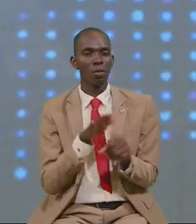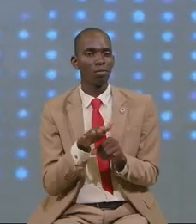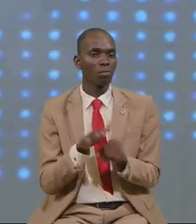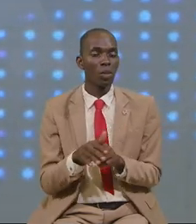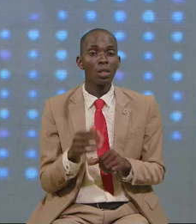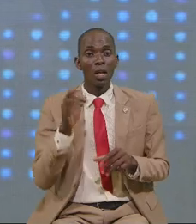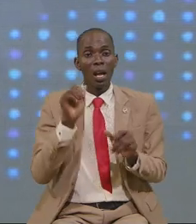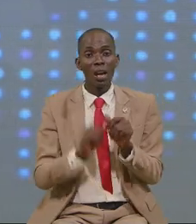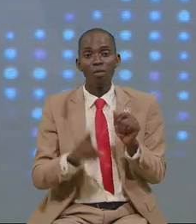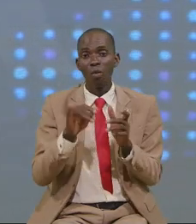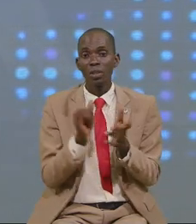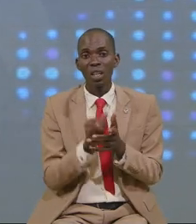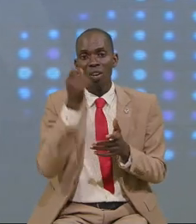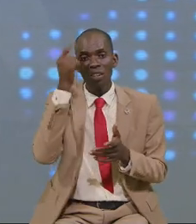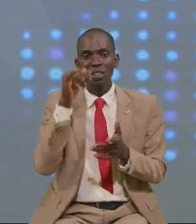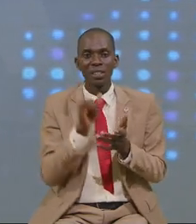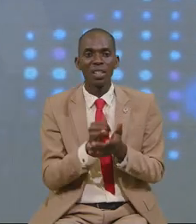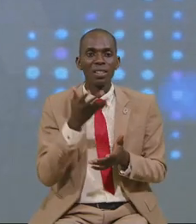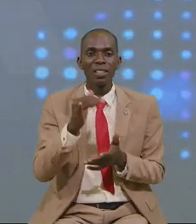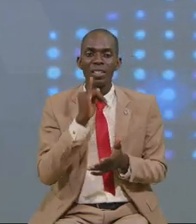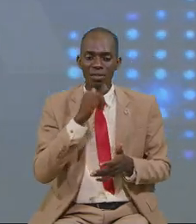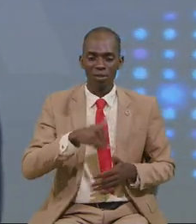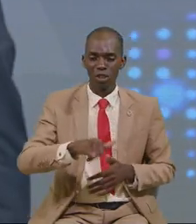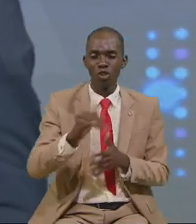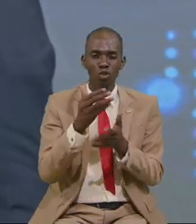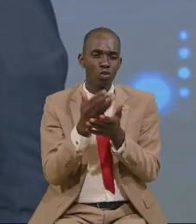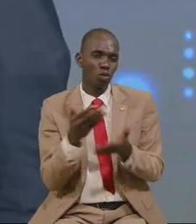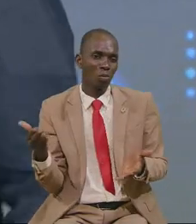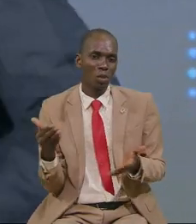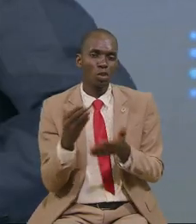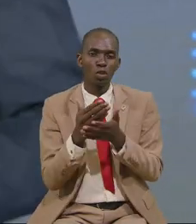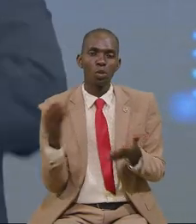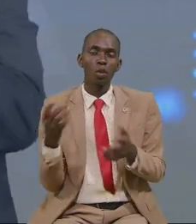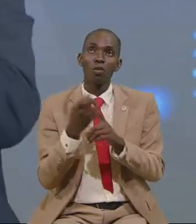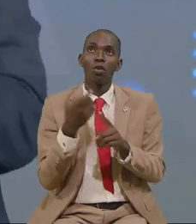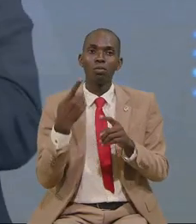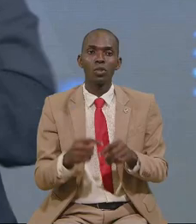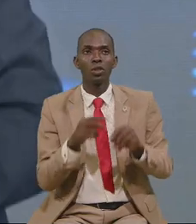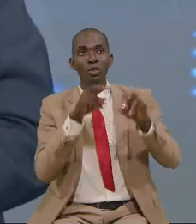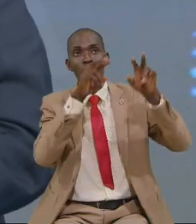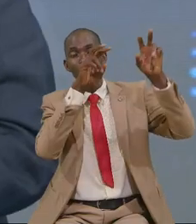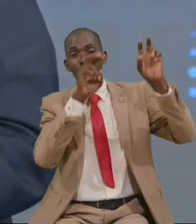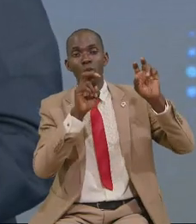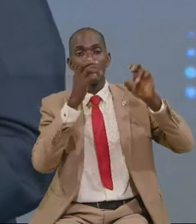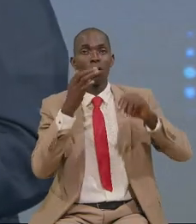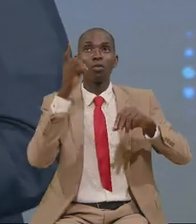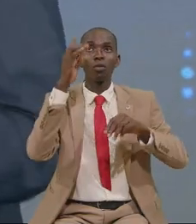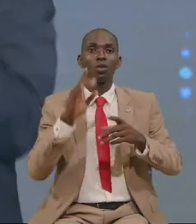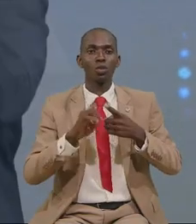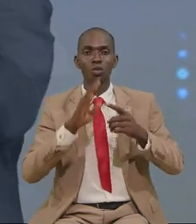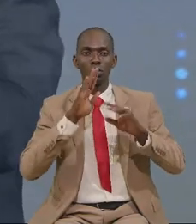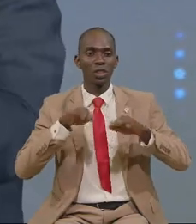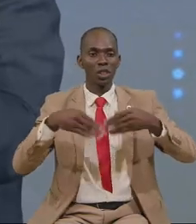that there is still something, something from the throne of God to be given unto them,